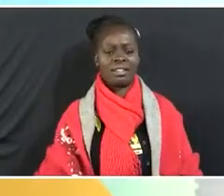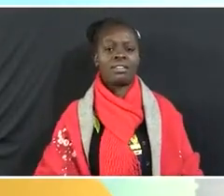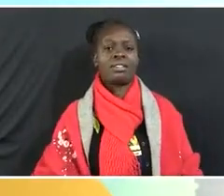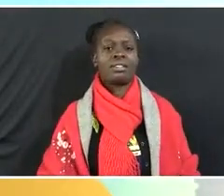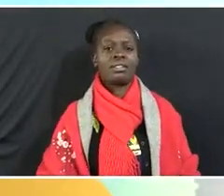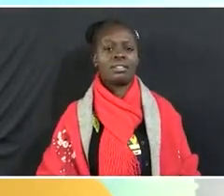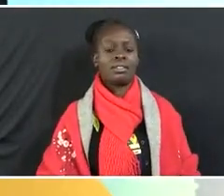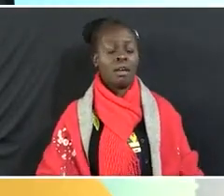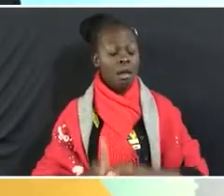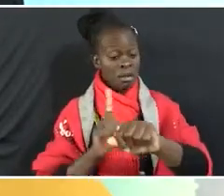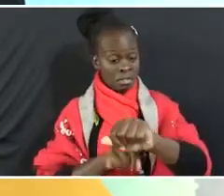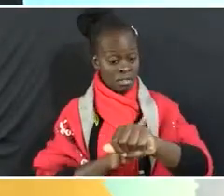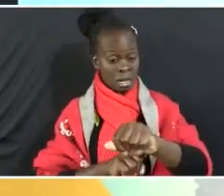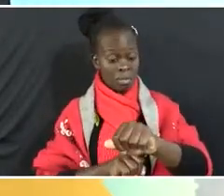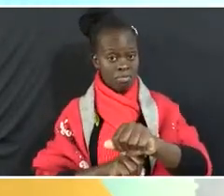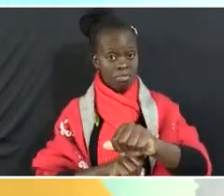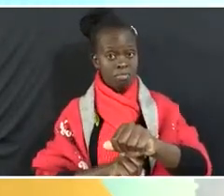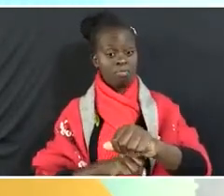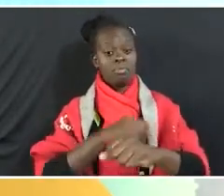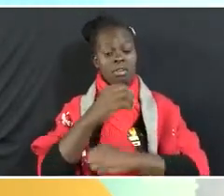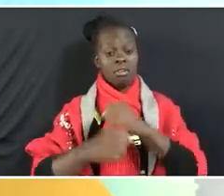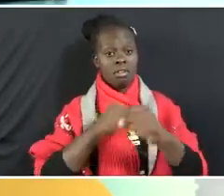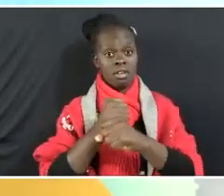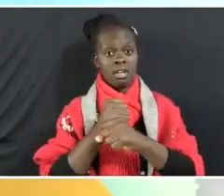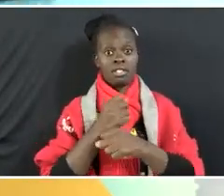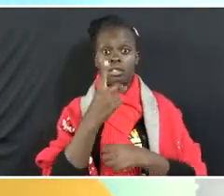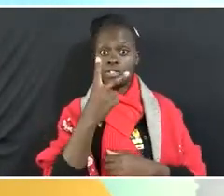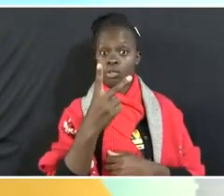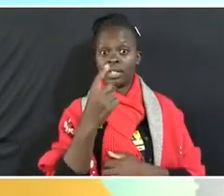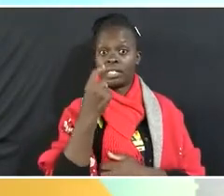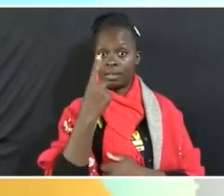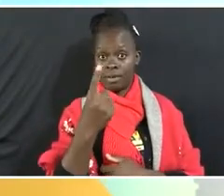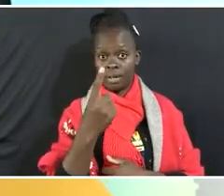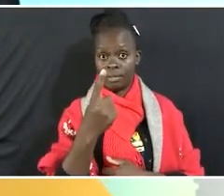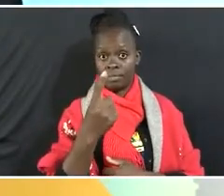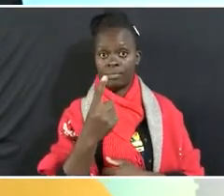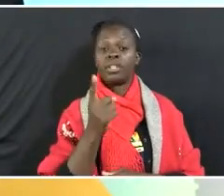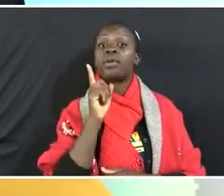The time I turned 21 years, about to graduate from Ambassadors,